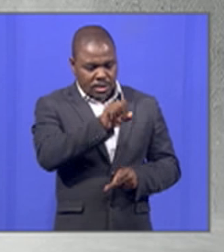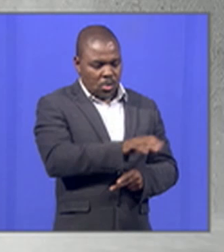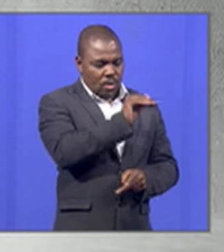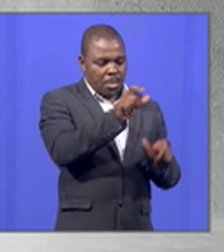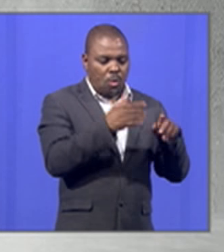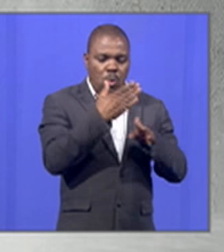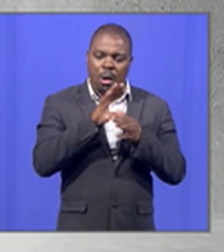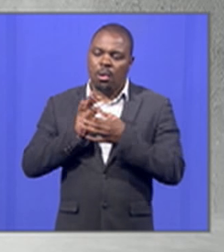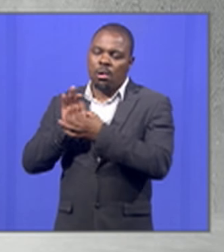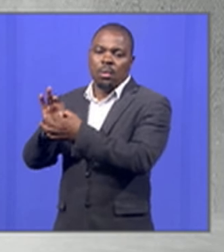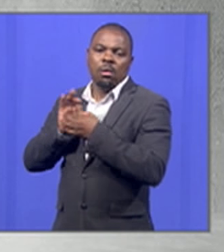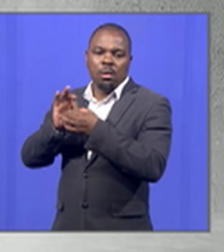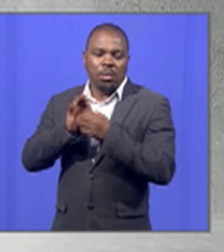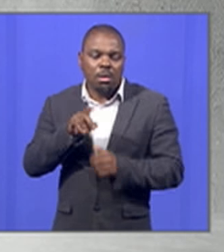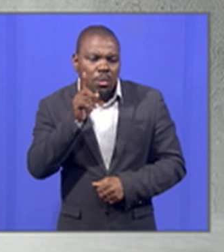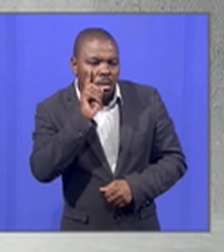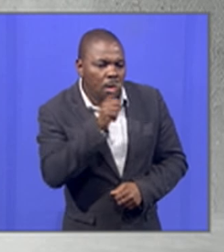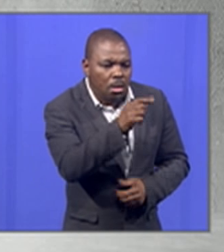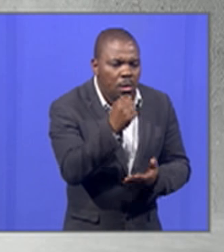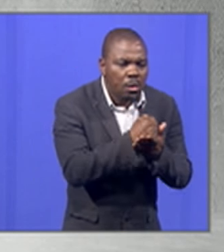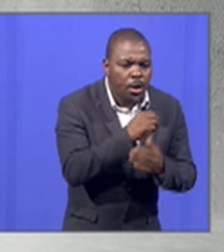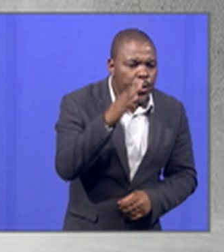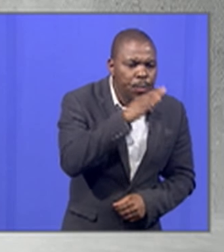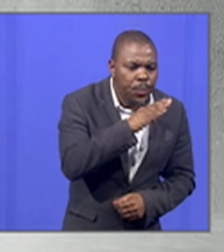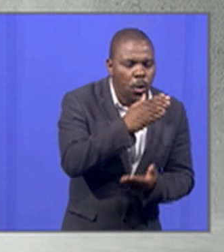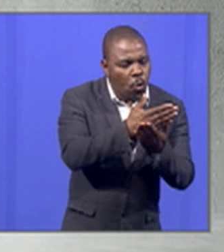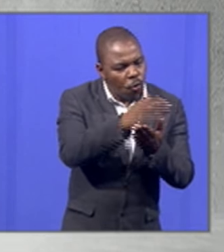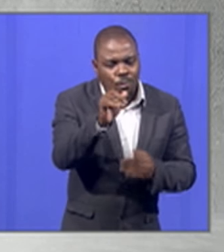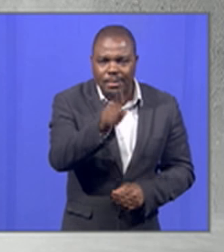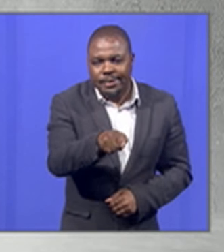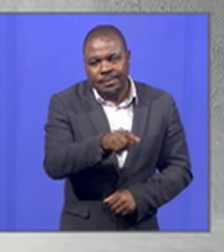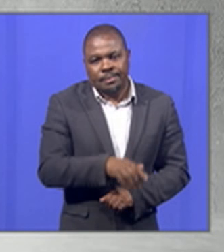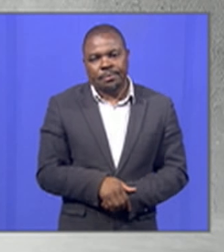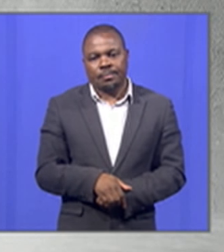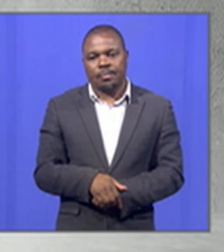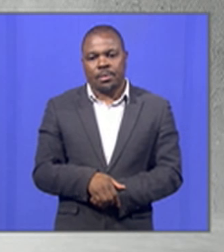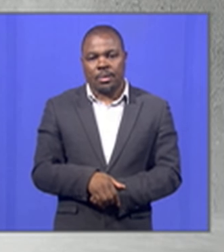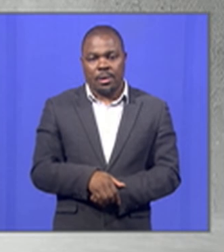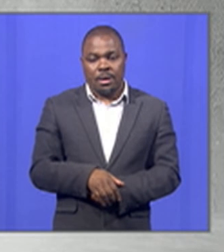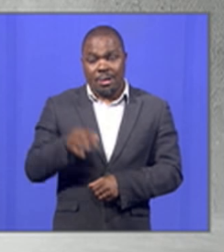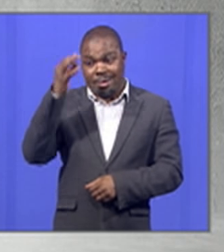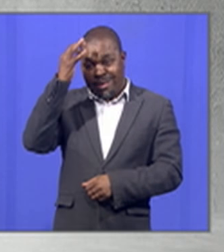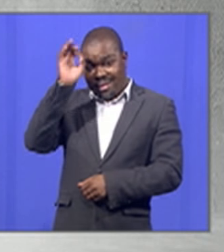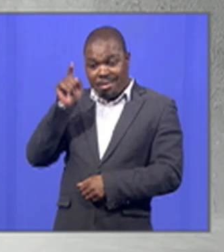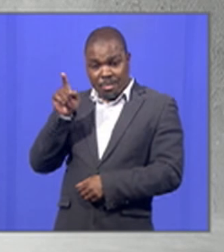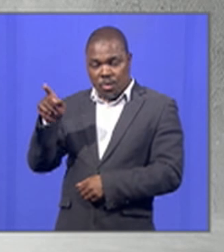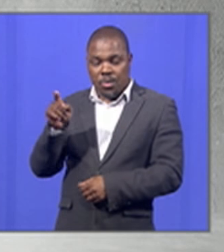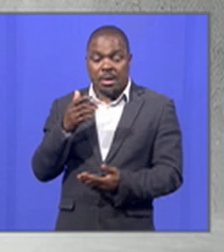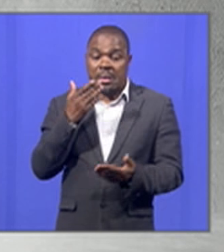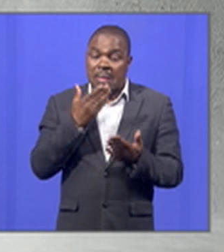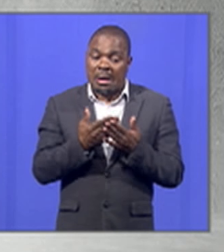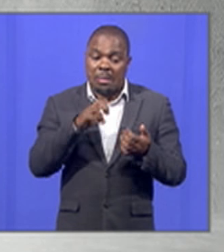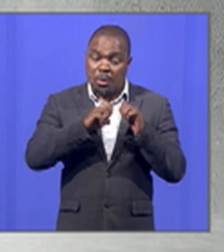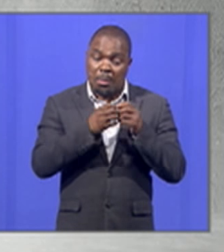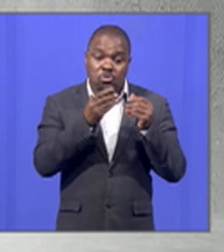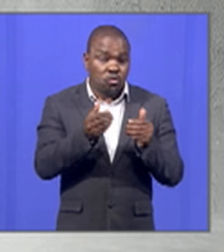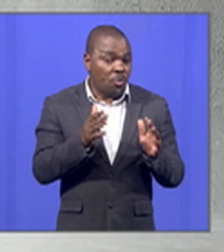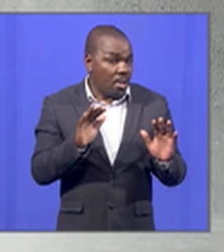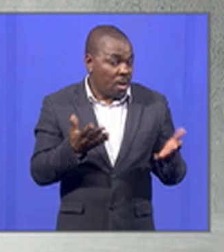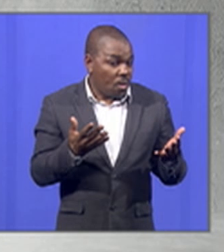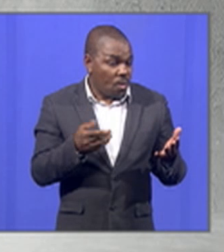o hwetša batho ba ba senang mangwalo bafale ba senang mangwalo ba re tswele ka dikgoro gore mmušo wa rena o tlo kgona go lwantšhana le pharela ye